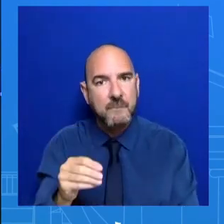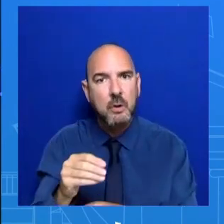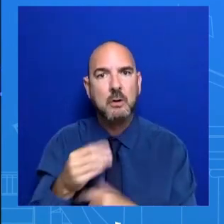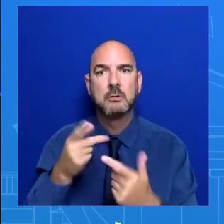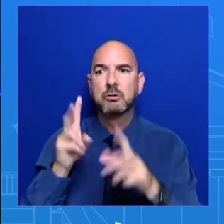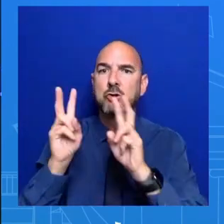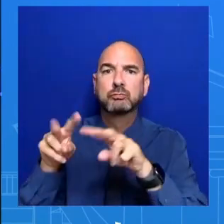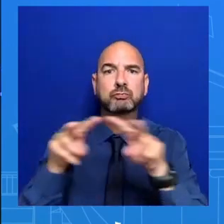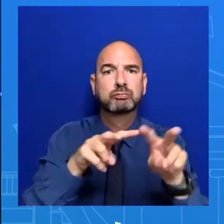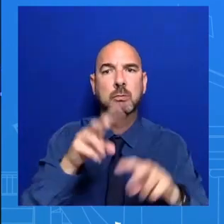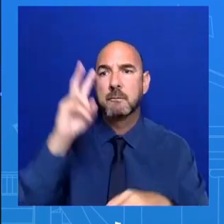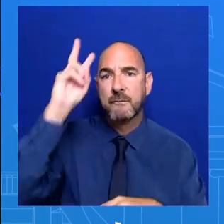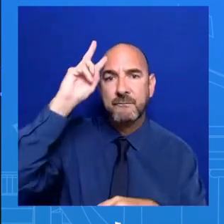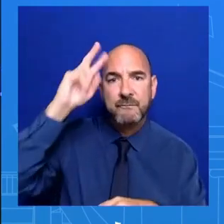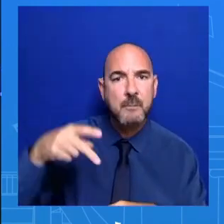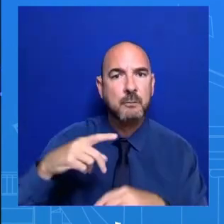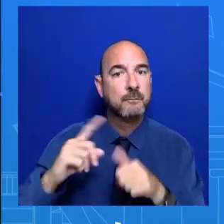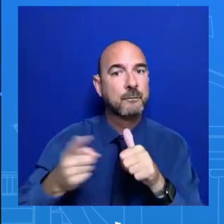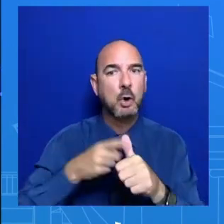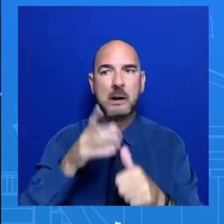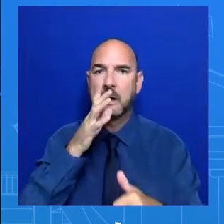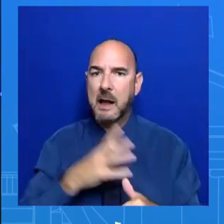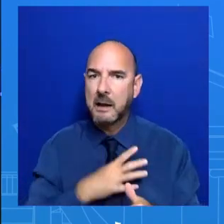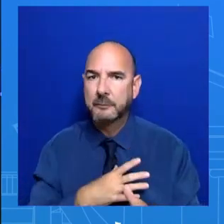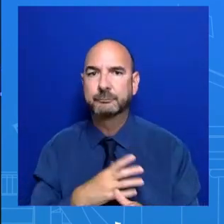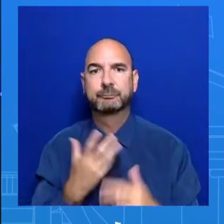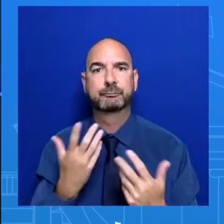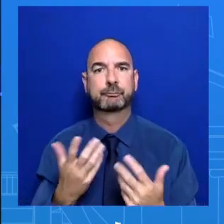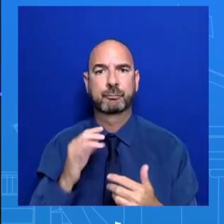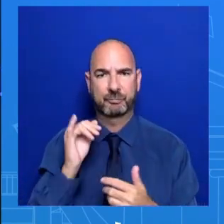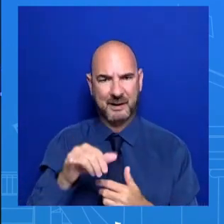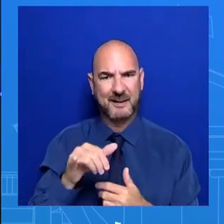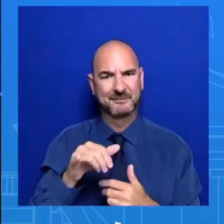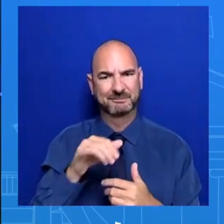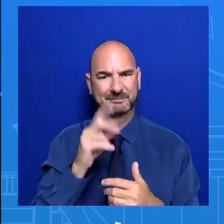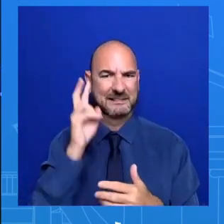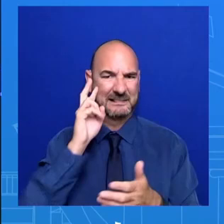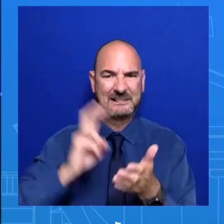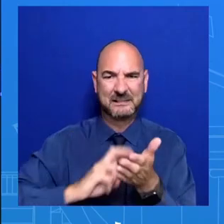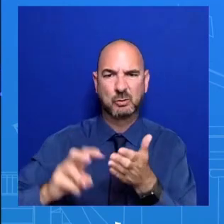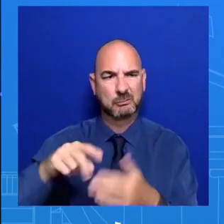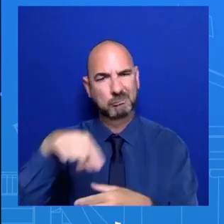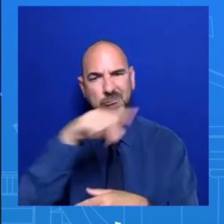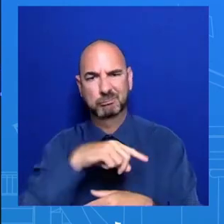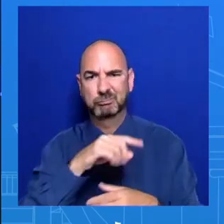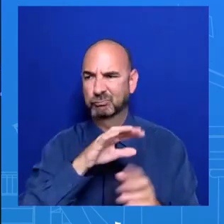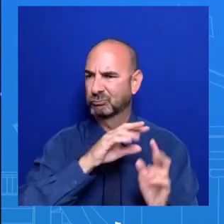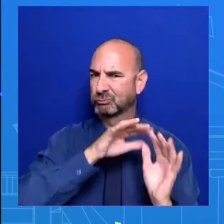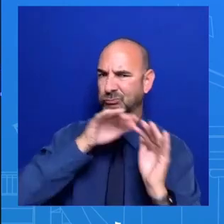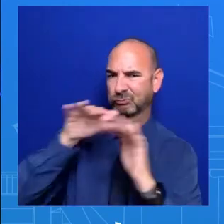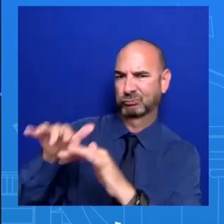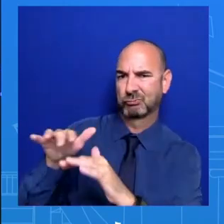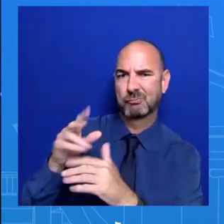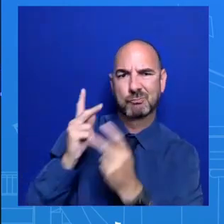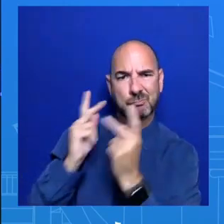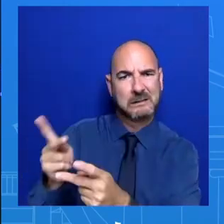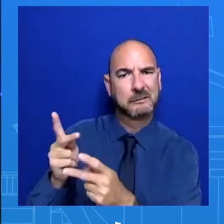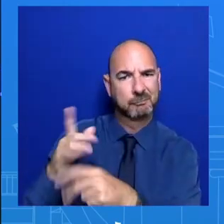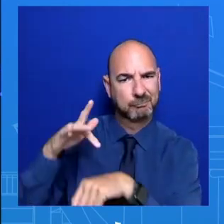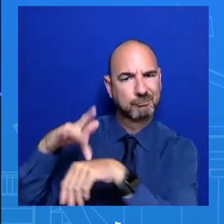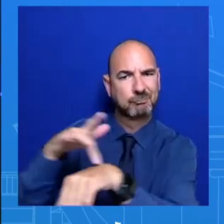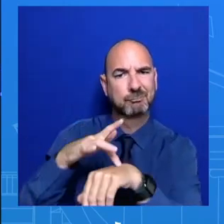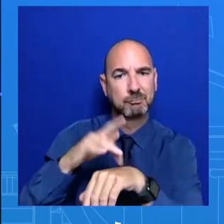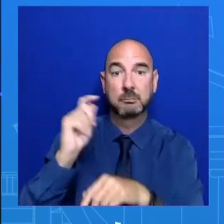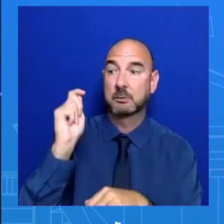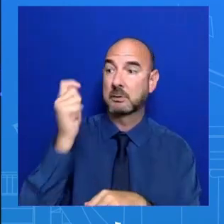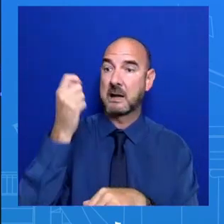of the President's Cabinet. Now, as one of our closest strategic partners in Africa, Kenya has worked side by side with the United States